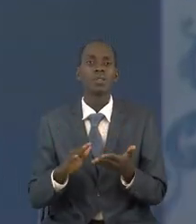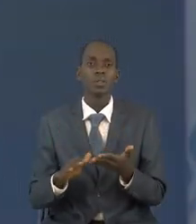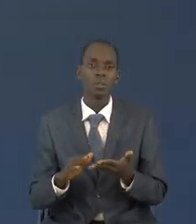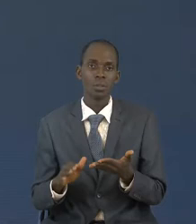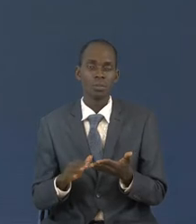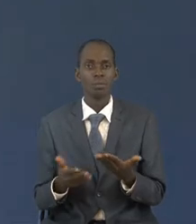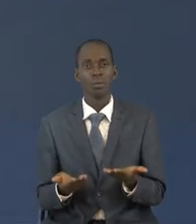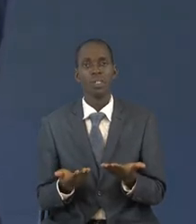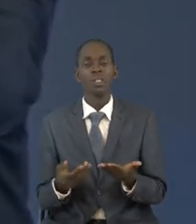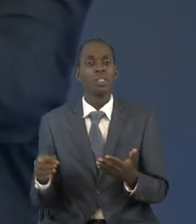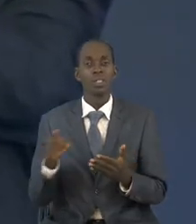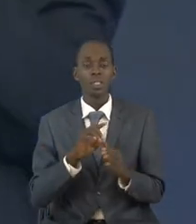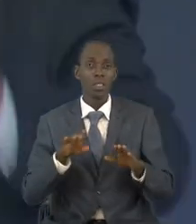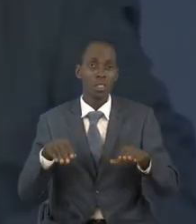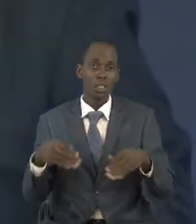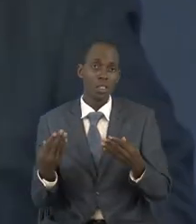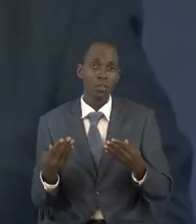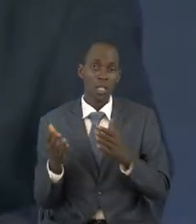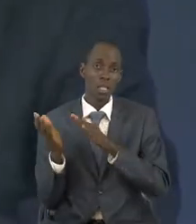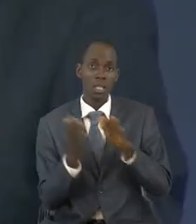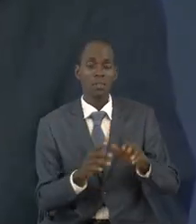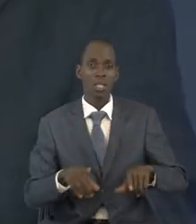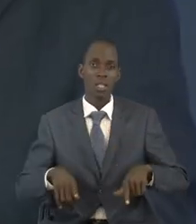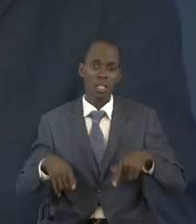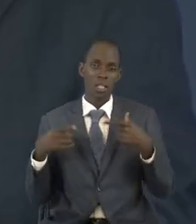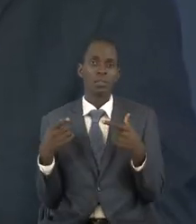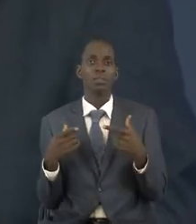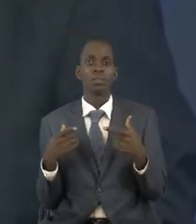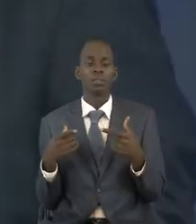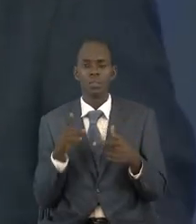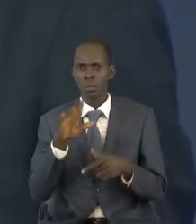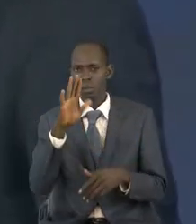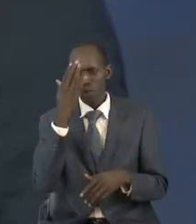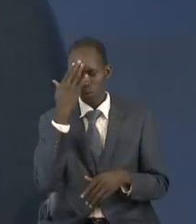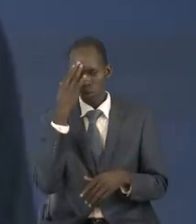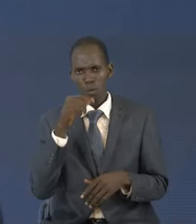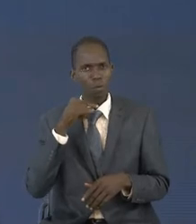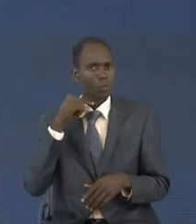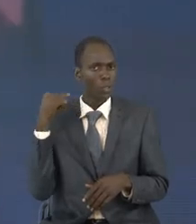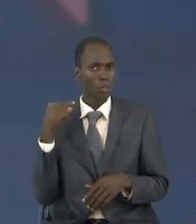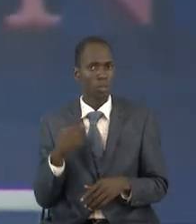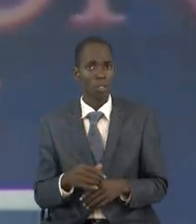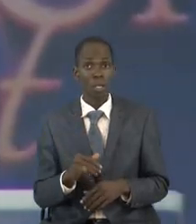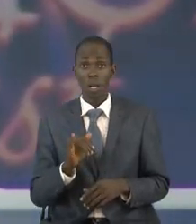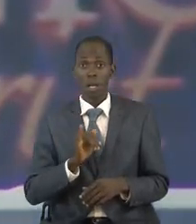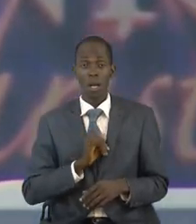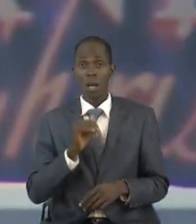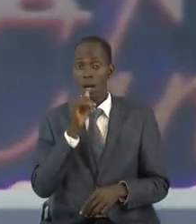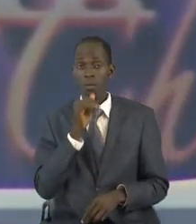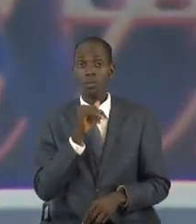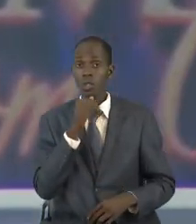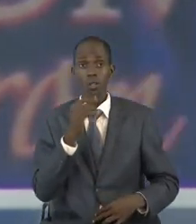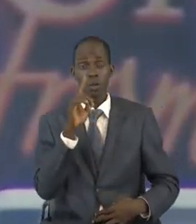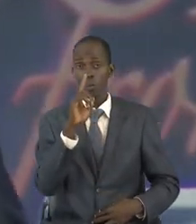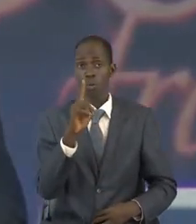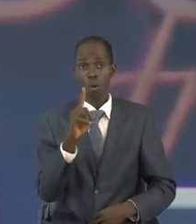their lives in the hands of other people. They say, you know, Pastor, I'm not the one that defiled myself. She defiled